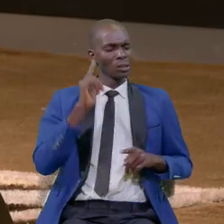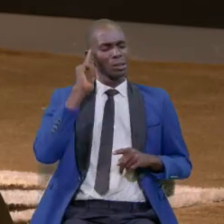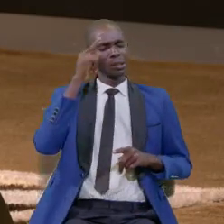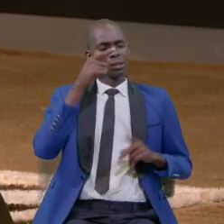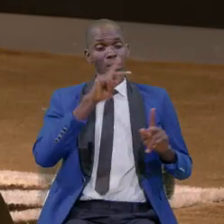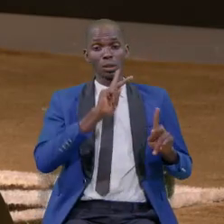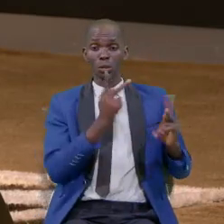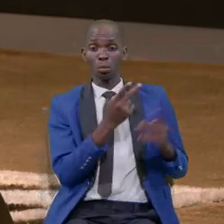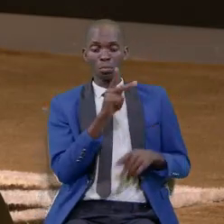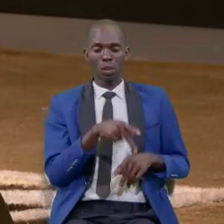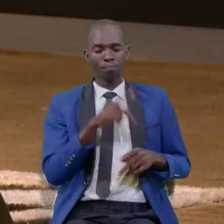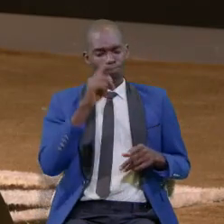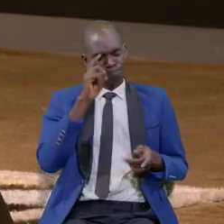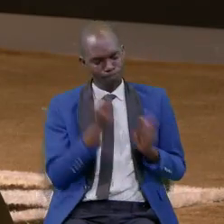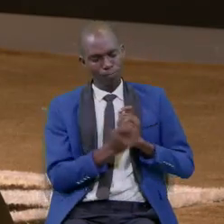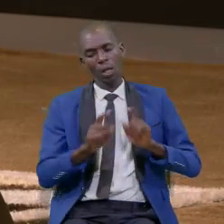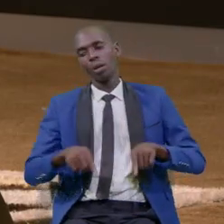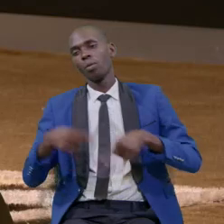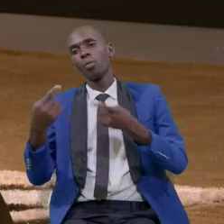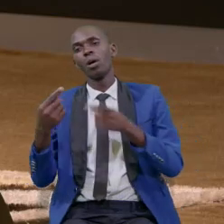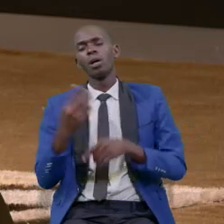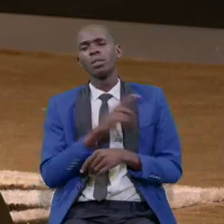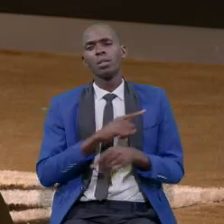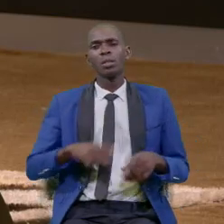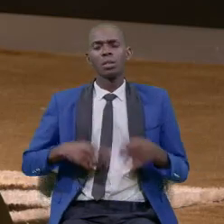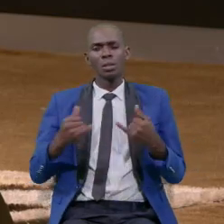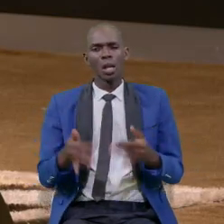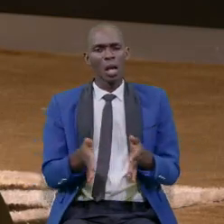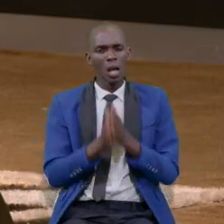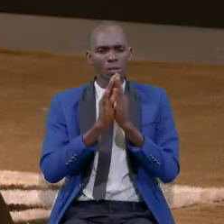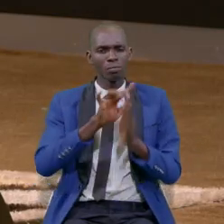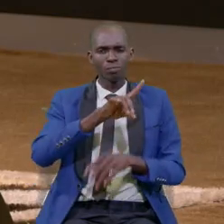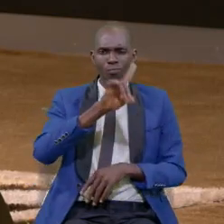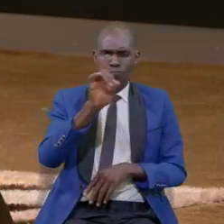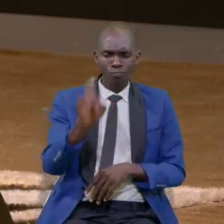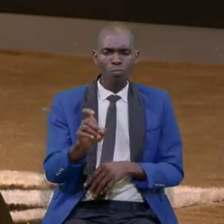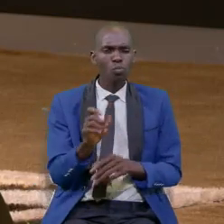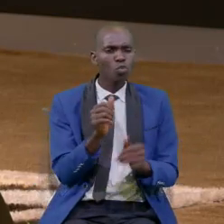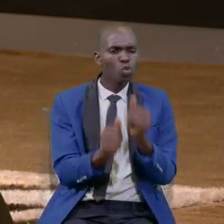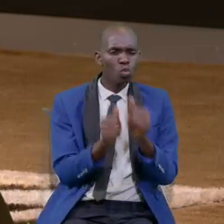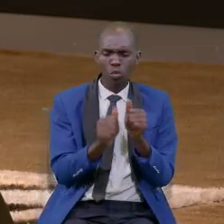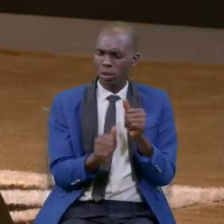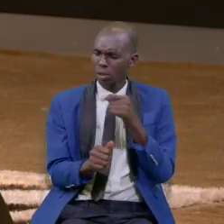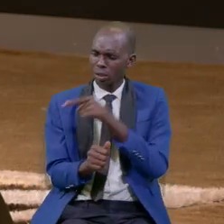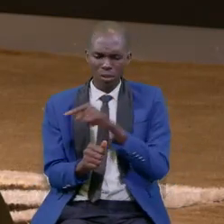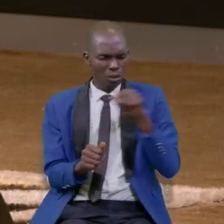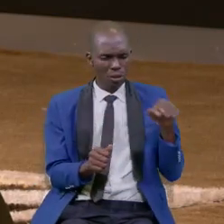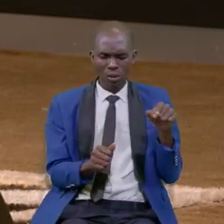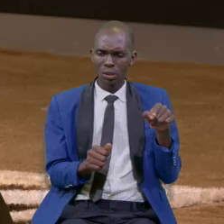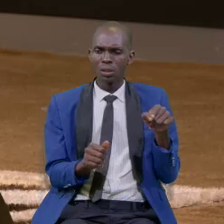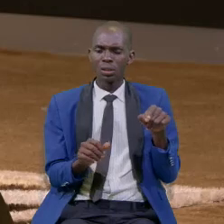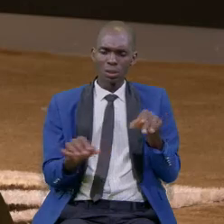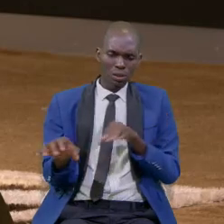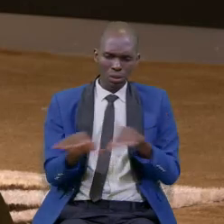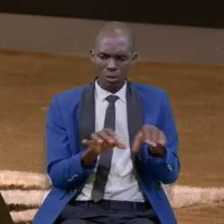mind and went. And the Lord was now asking, which of these two